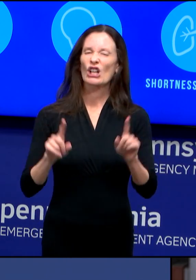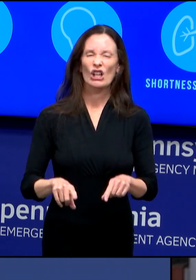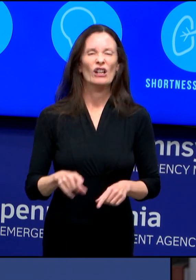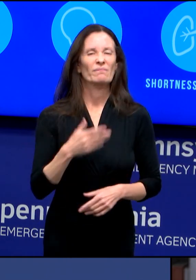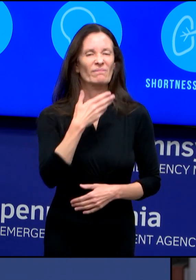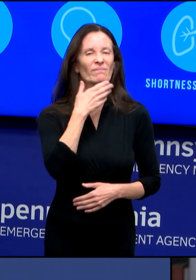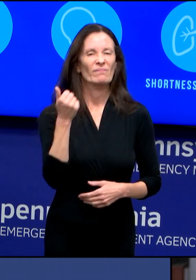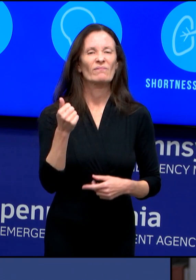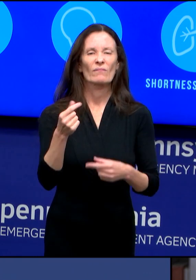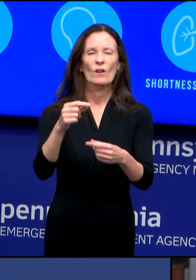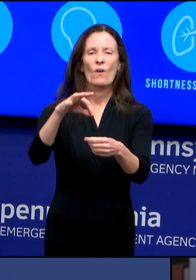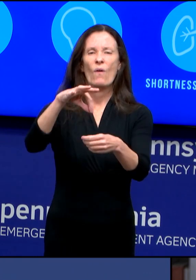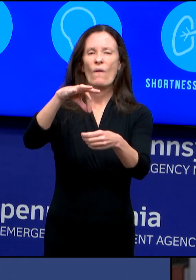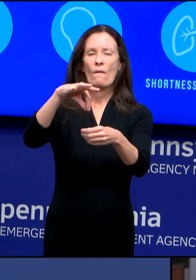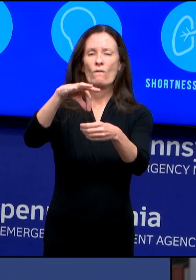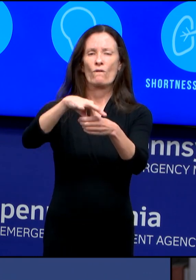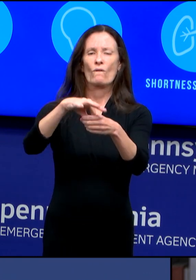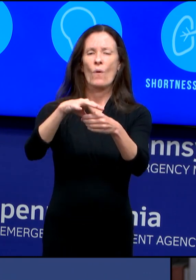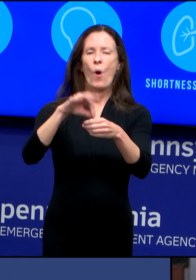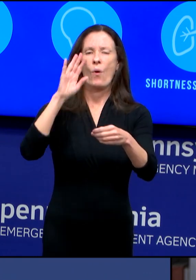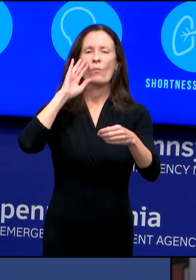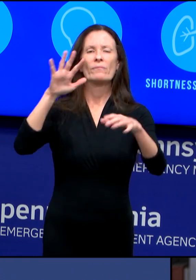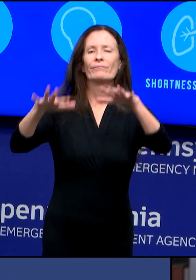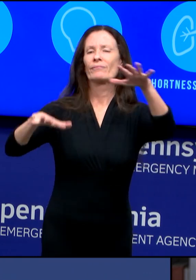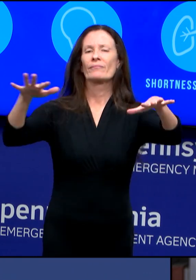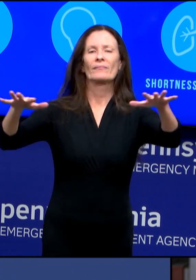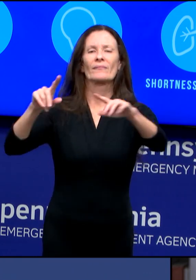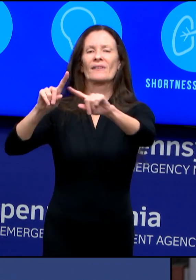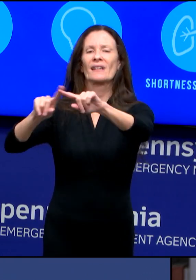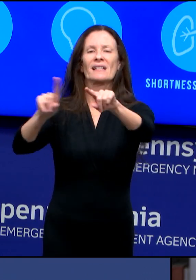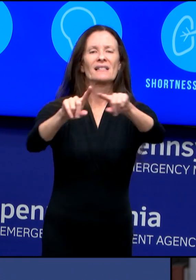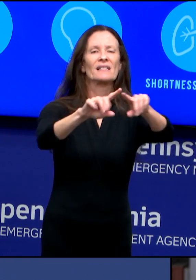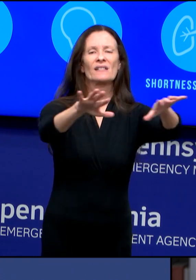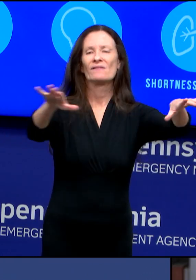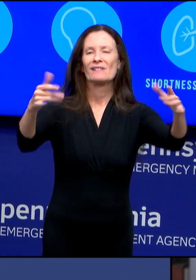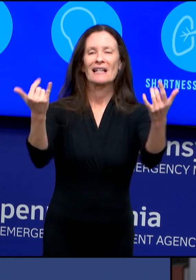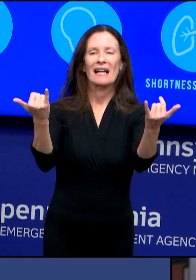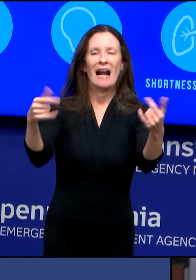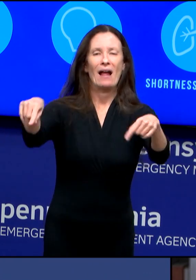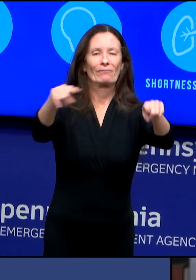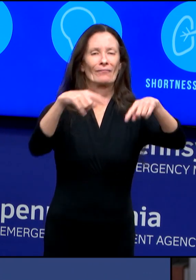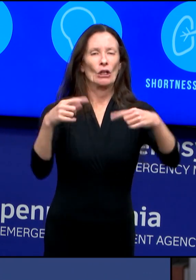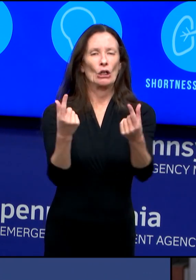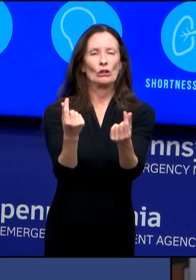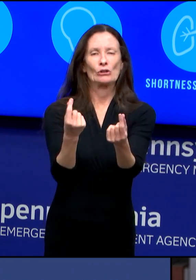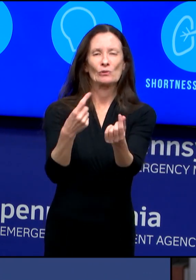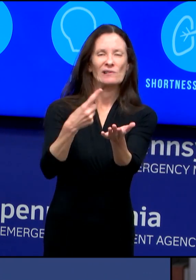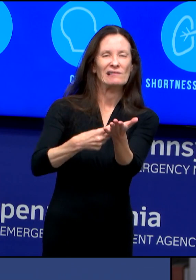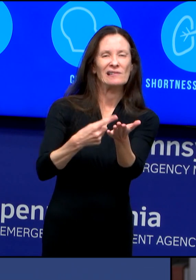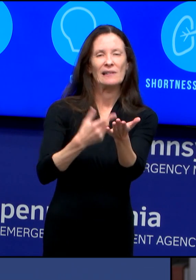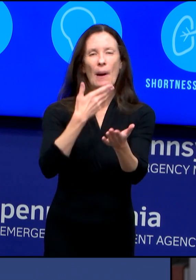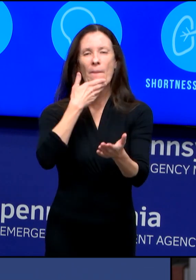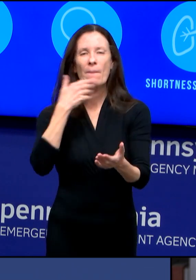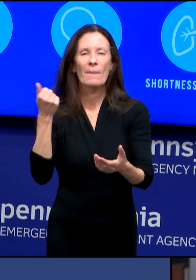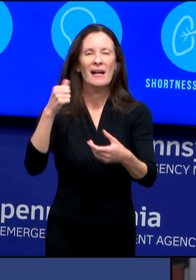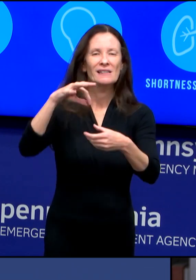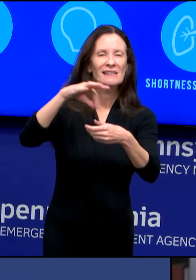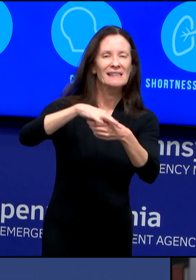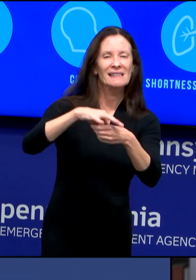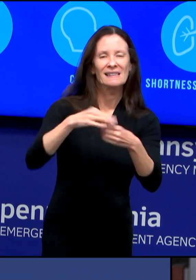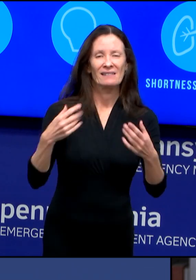different caucuses, and I think that is where it is right now. So we're a democracy, and the people